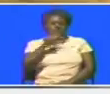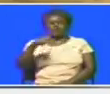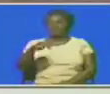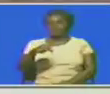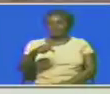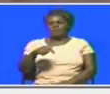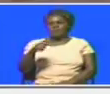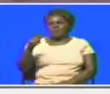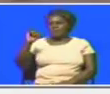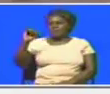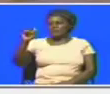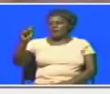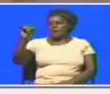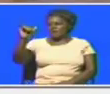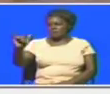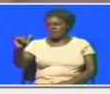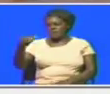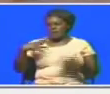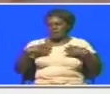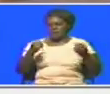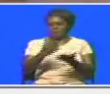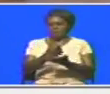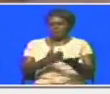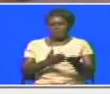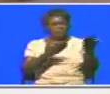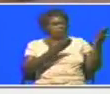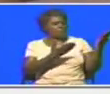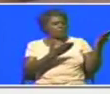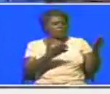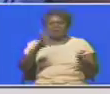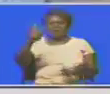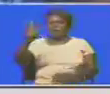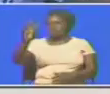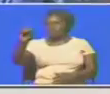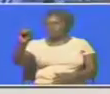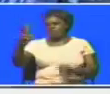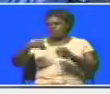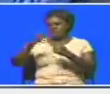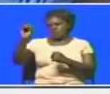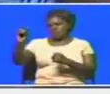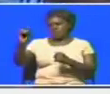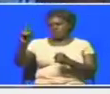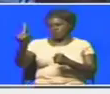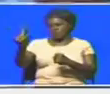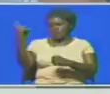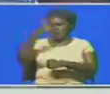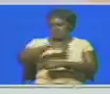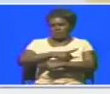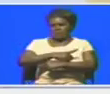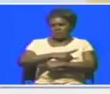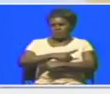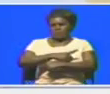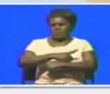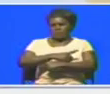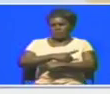According to the TRT Sub-County Health Department, the facility treats between 40 to 70 cases of malaria daily. They tend to delay at